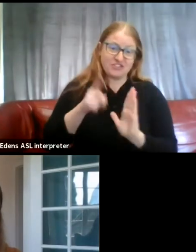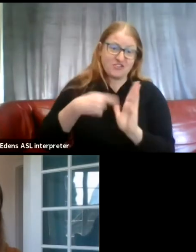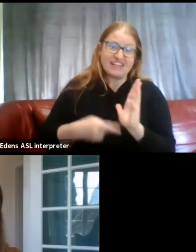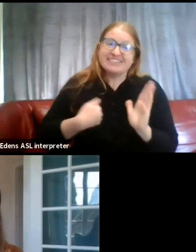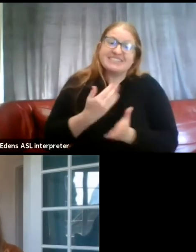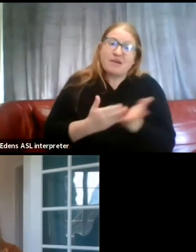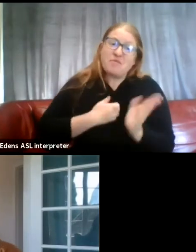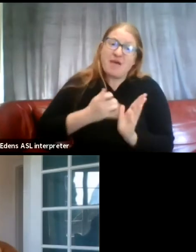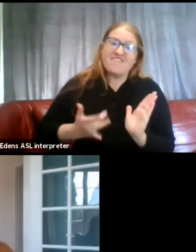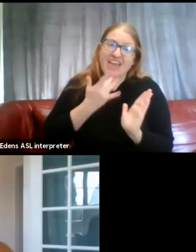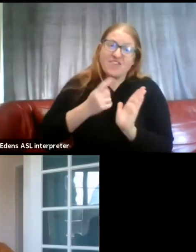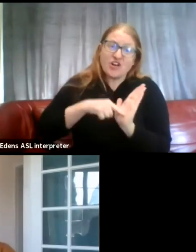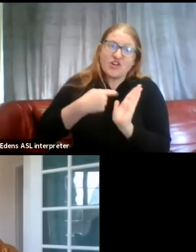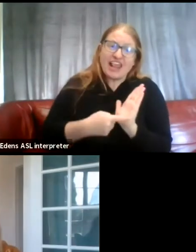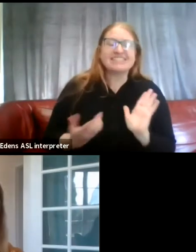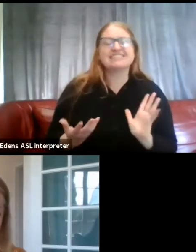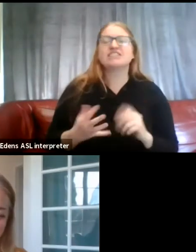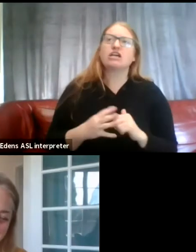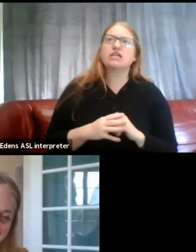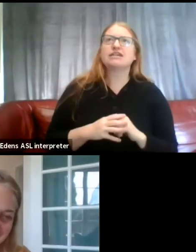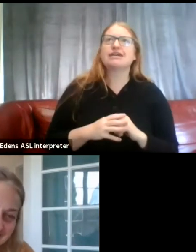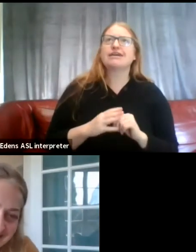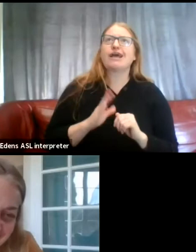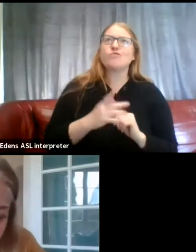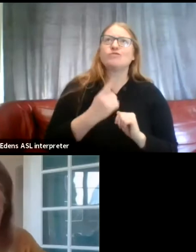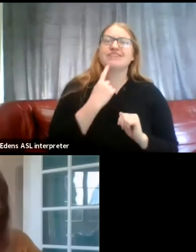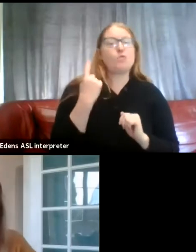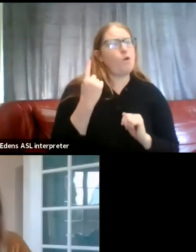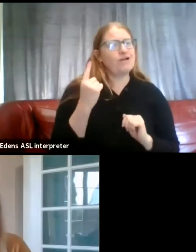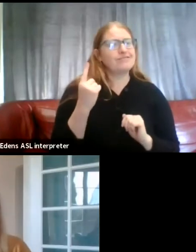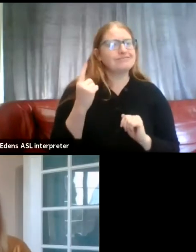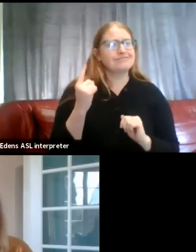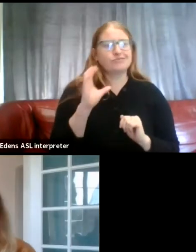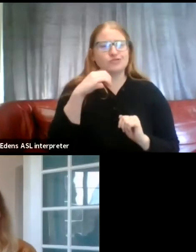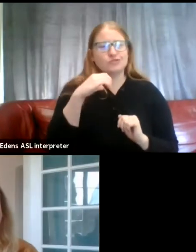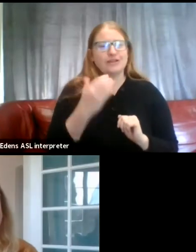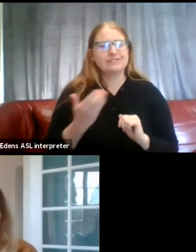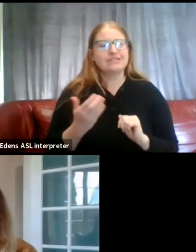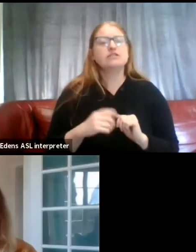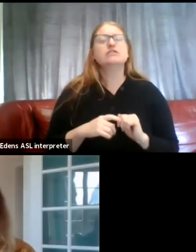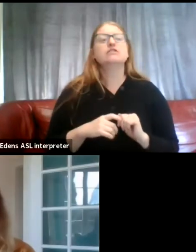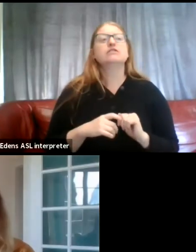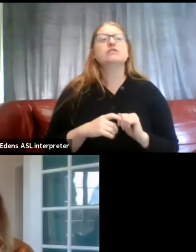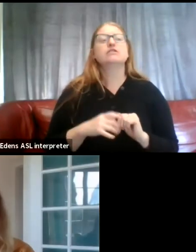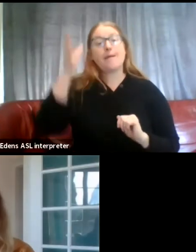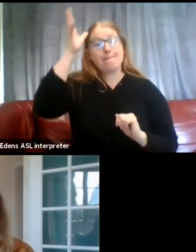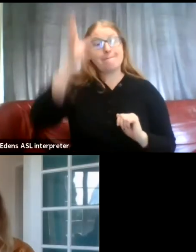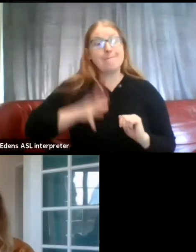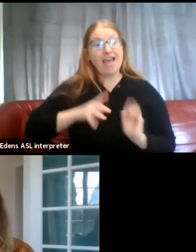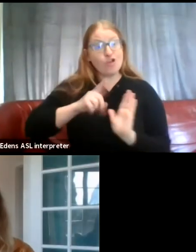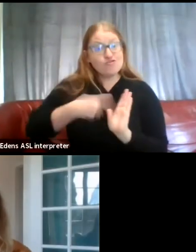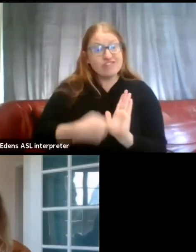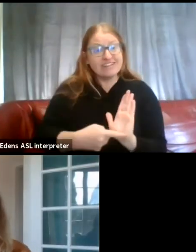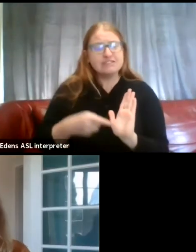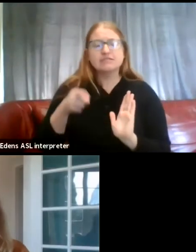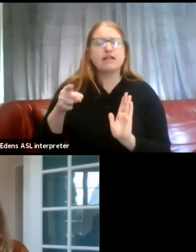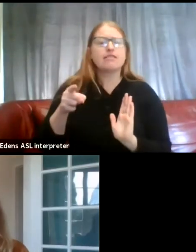like, I will say one weird thing is that male critics loved